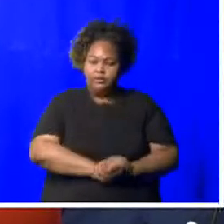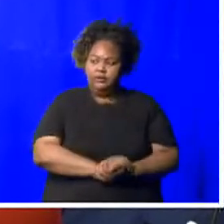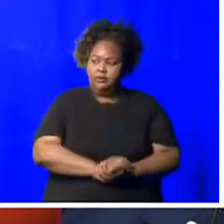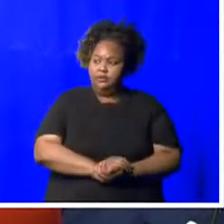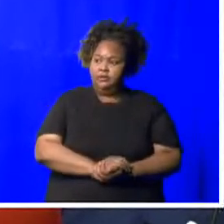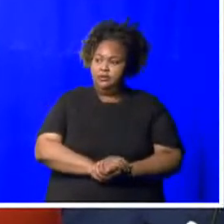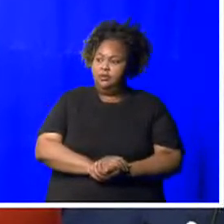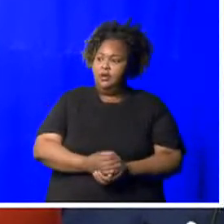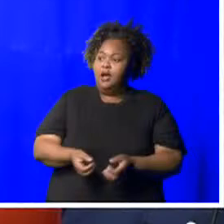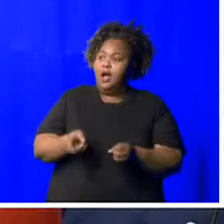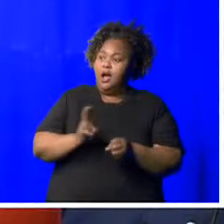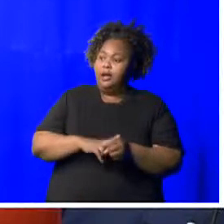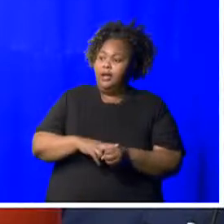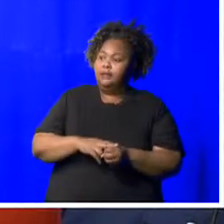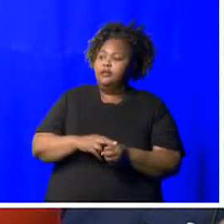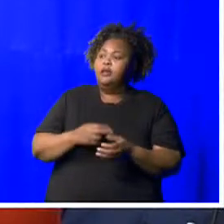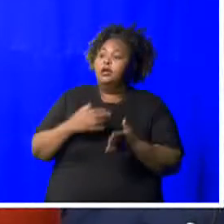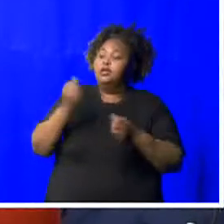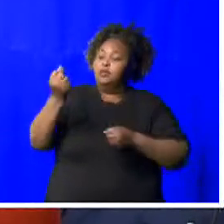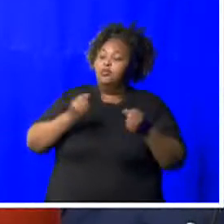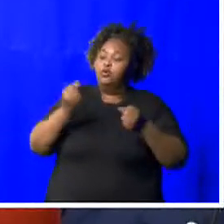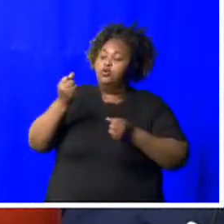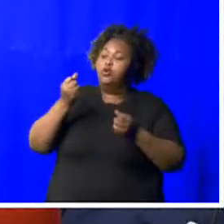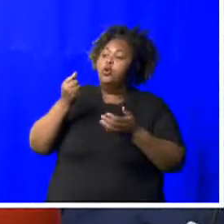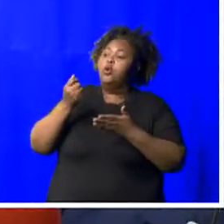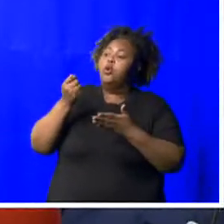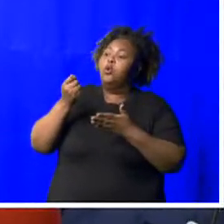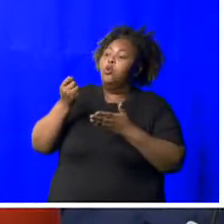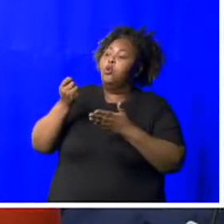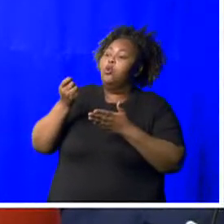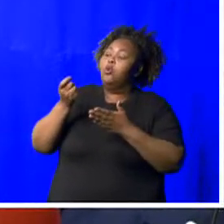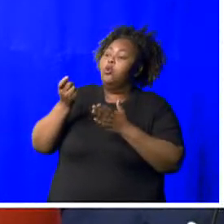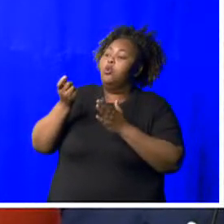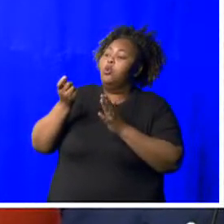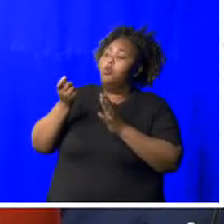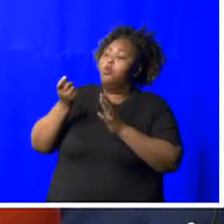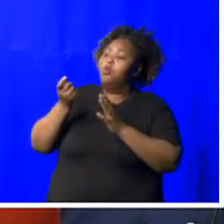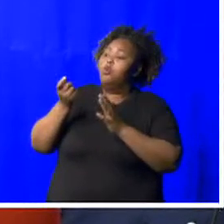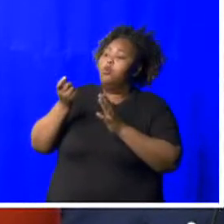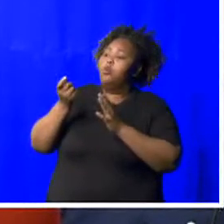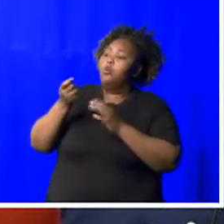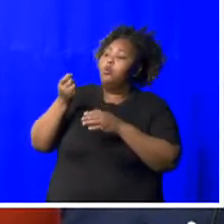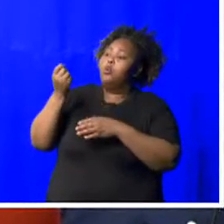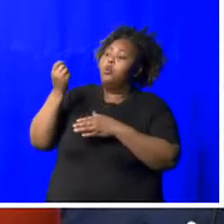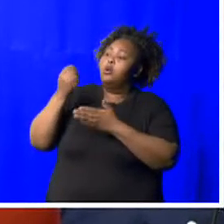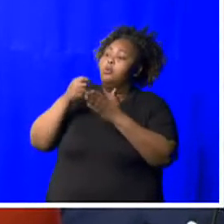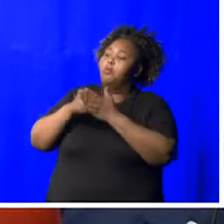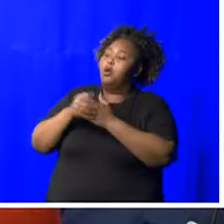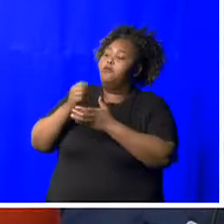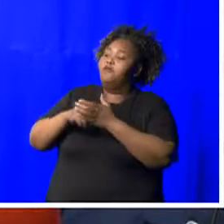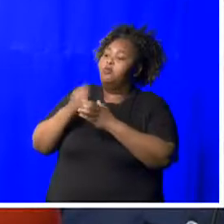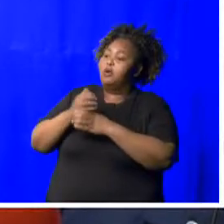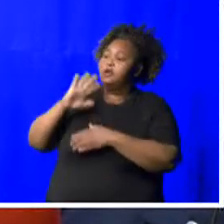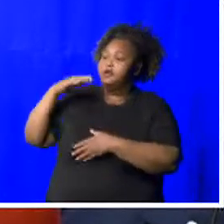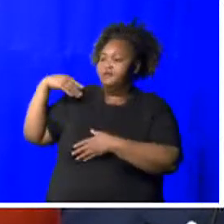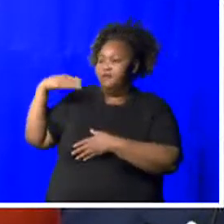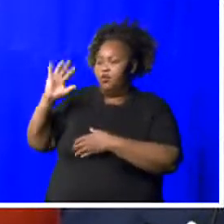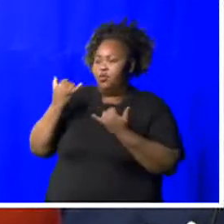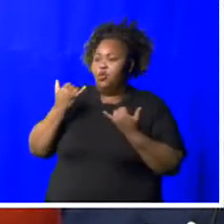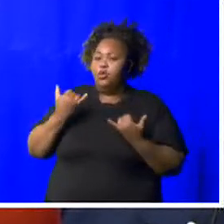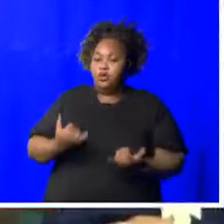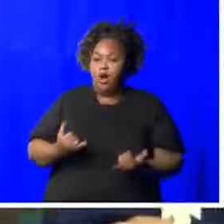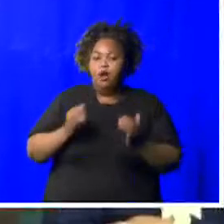on imported vehicles is expected to grow by 8.3% from 12 million emalangeni to 13 million